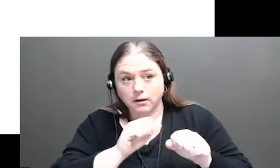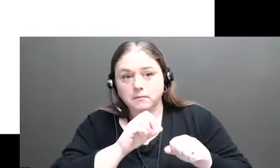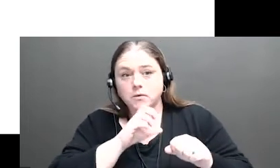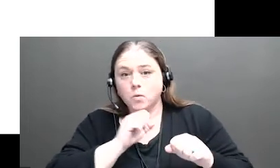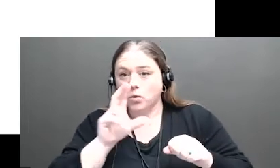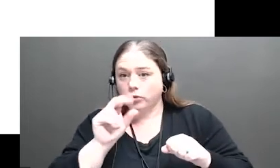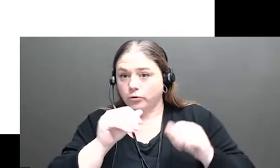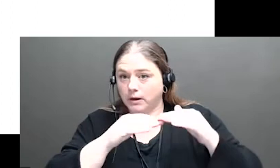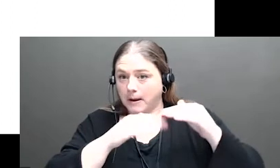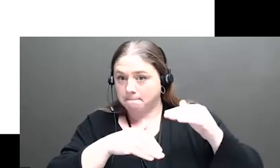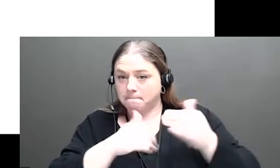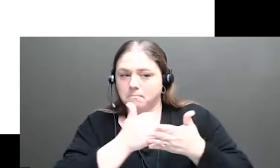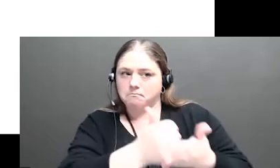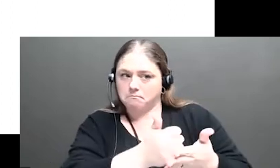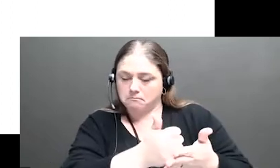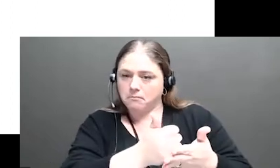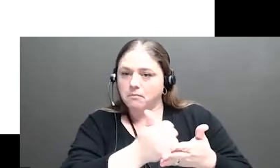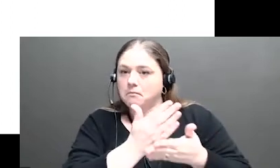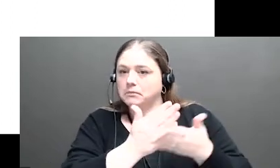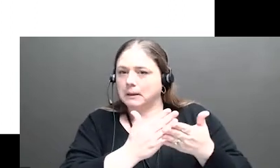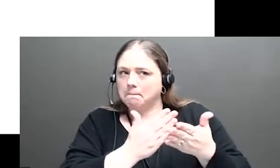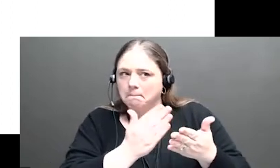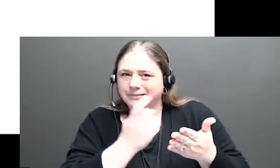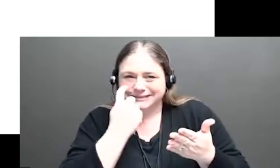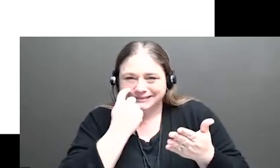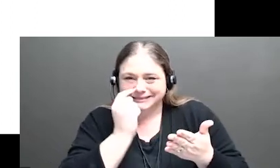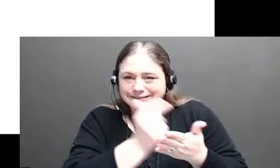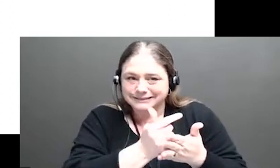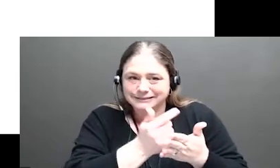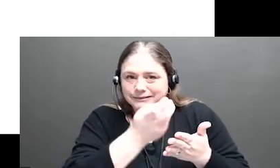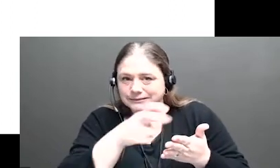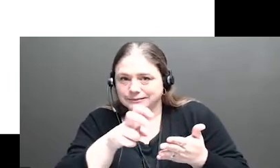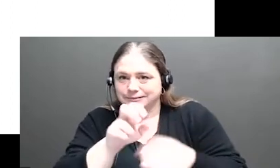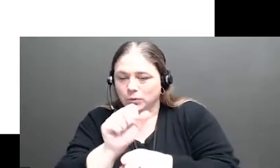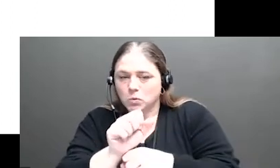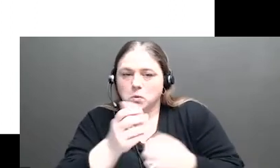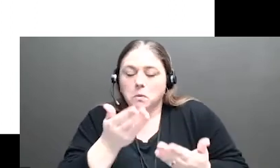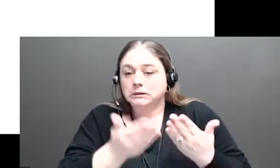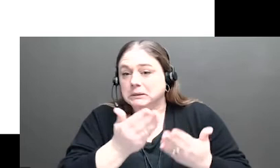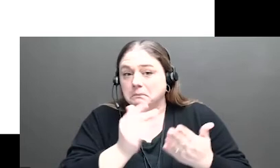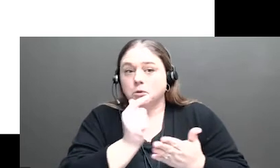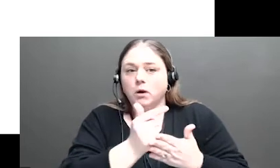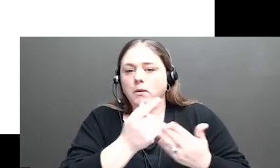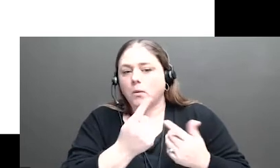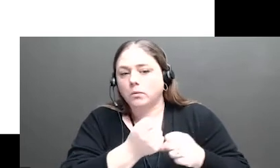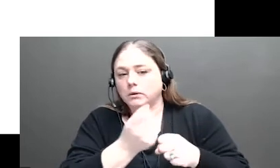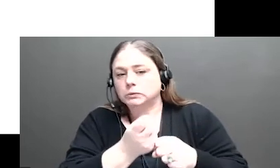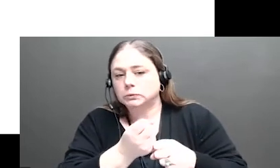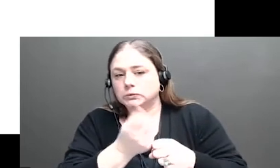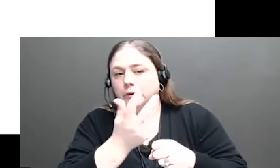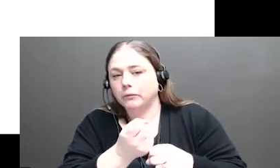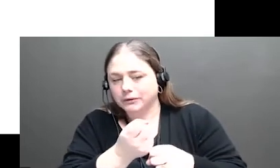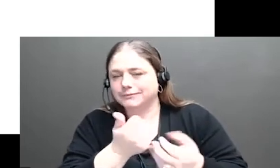younger, and many are transitioning just out of school or have been out of school for the past couple of years. So a little bit about